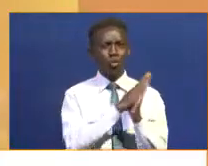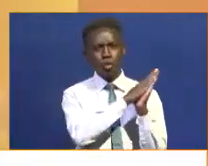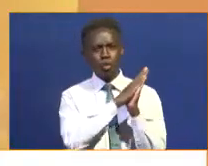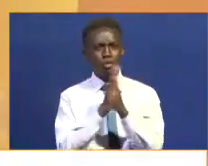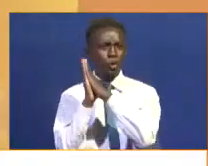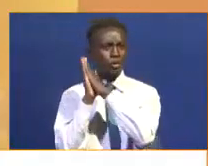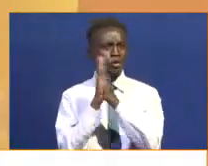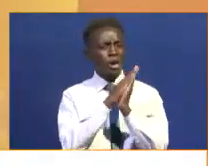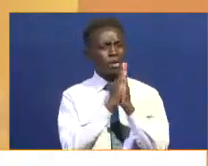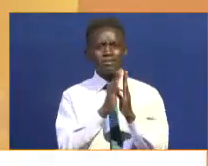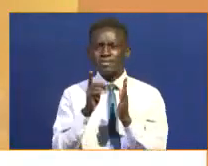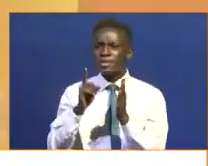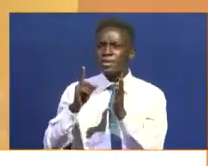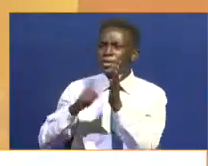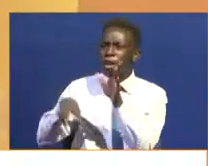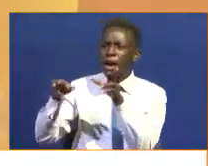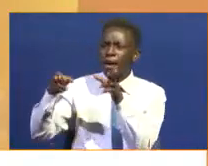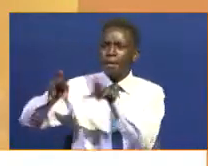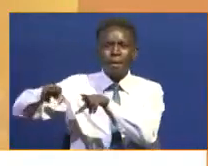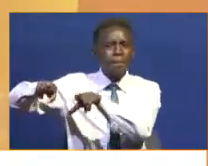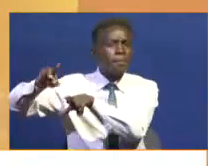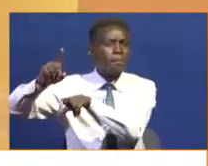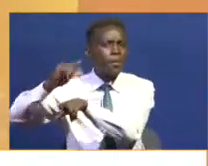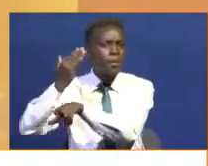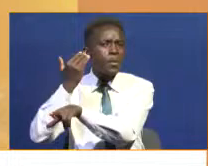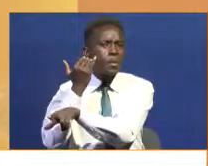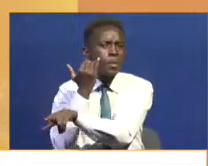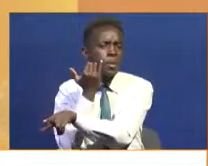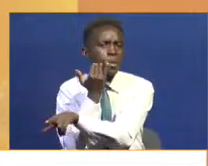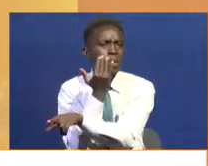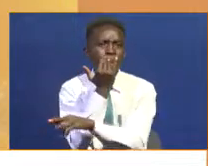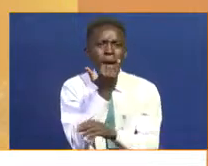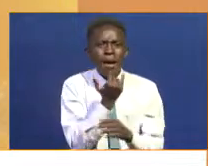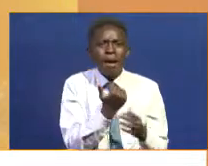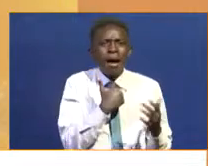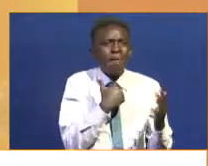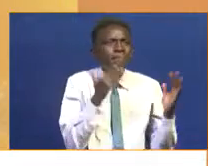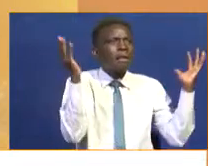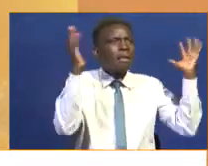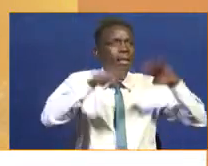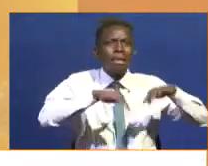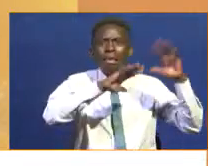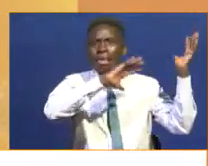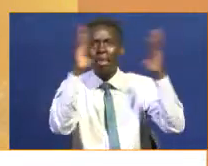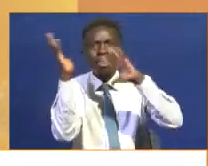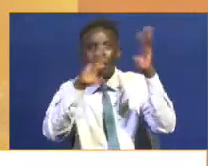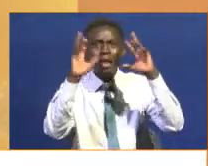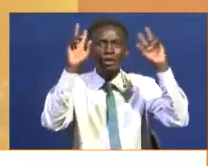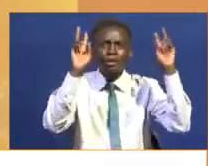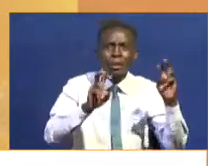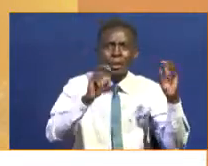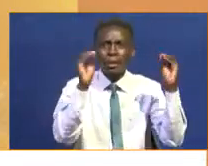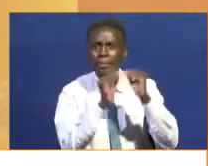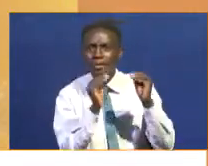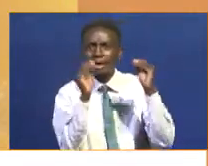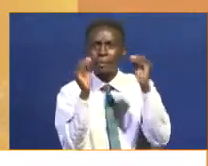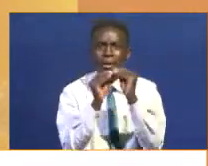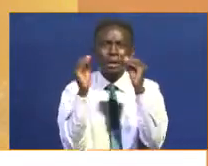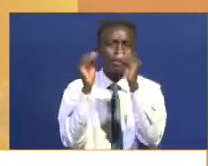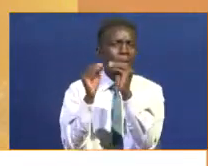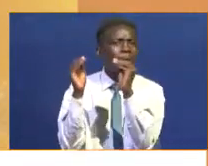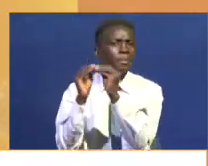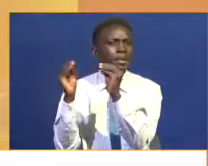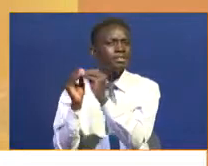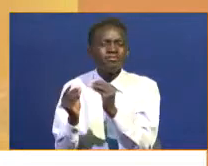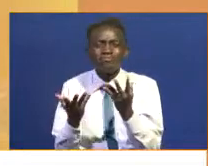What is happening? Why are we having, you know, the critical climate meetings being held in countries whose economies